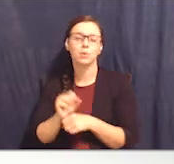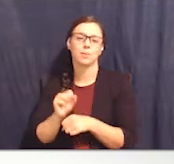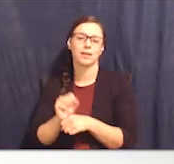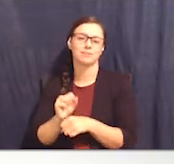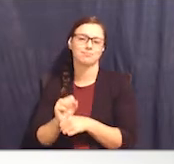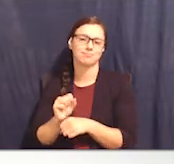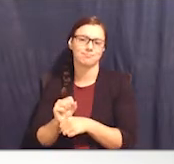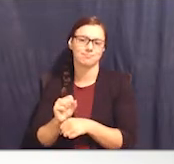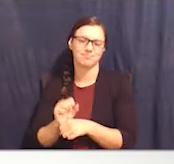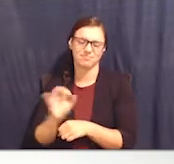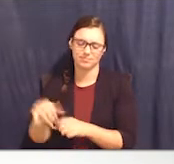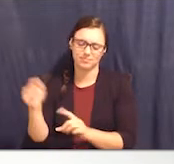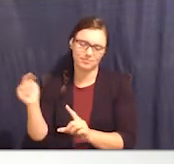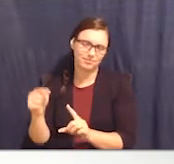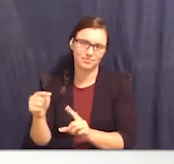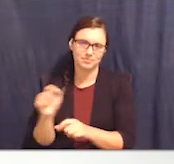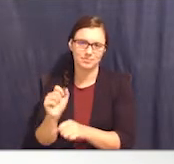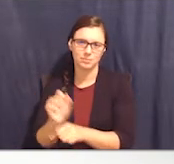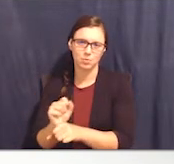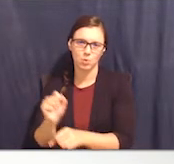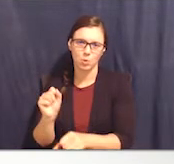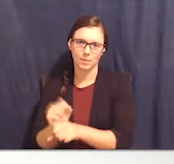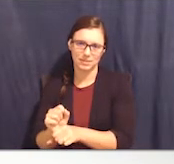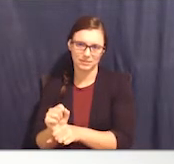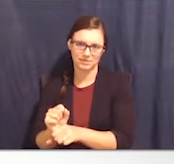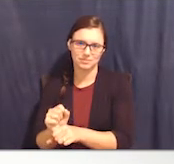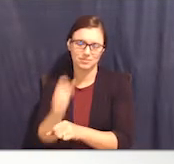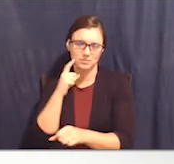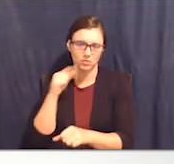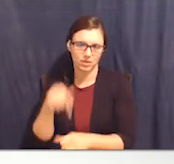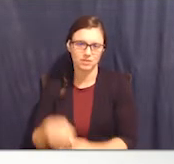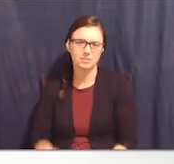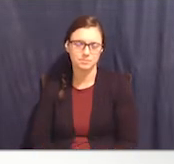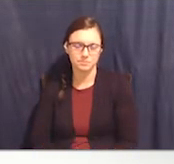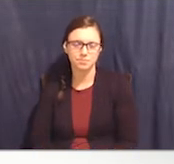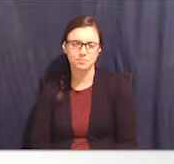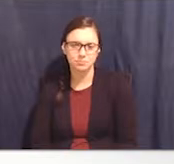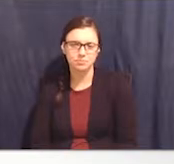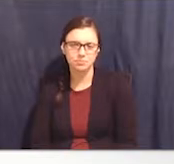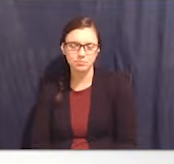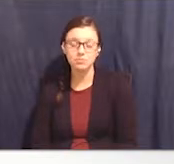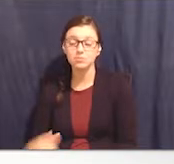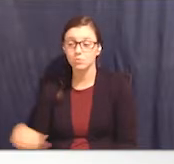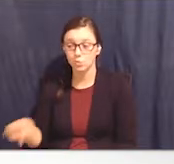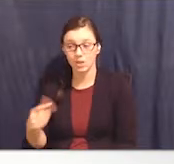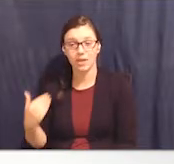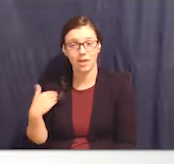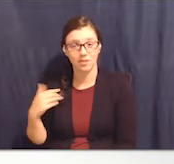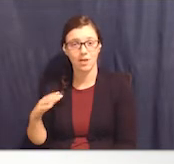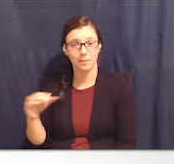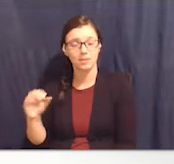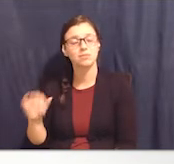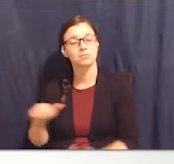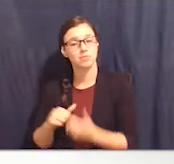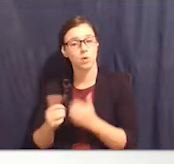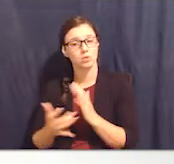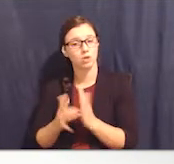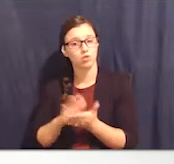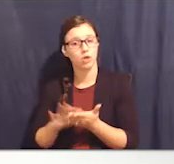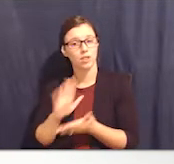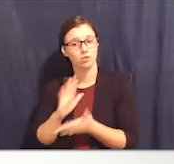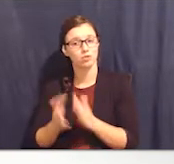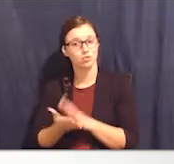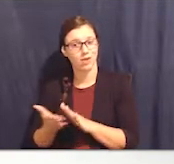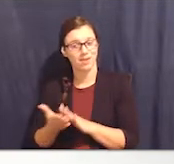of our life. And we've worked with students that we knew after they exited our K-12 system at 22 needed